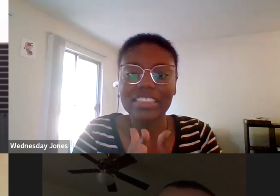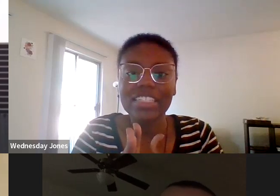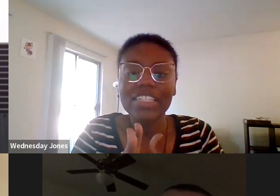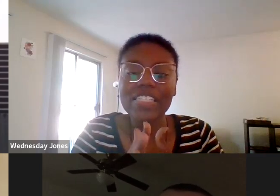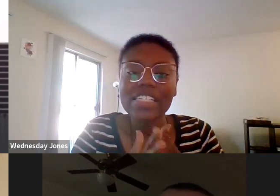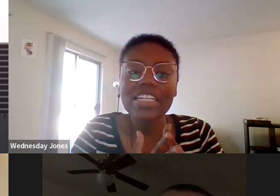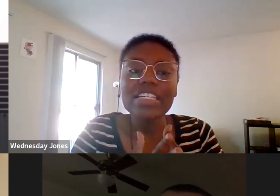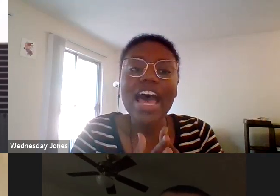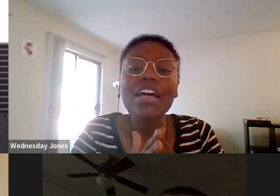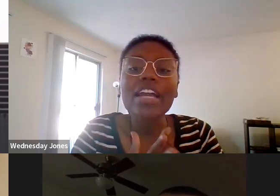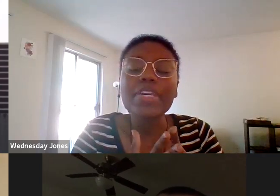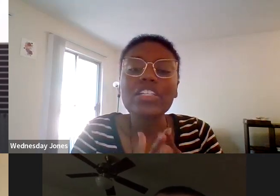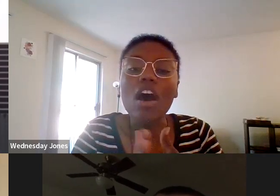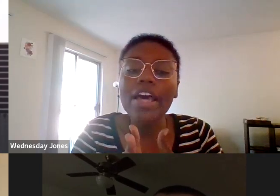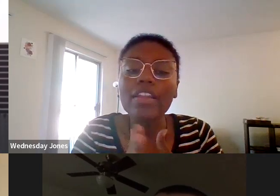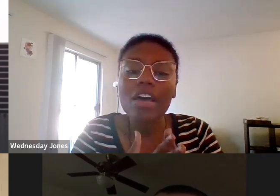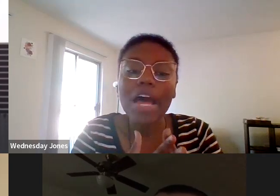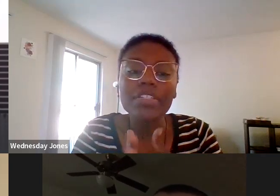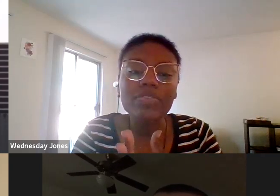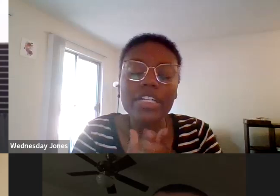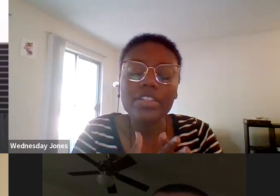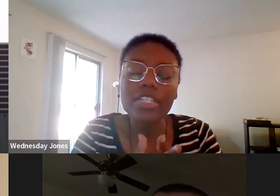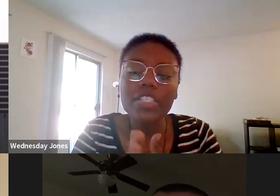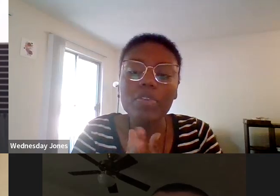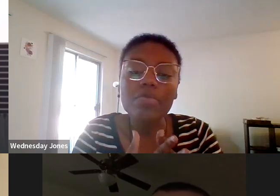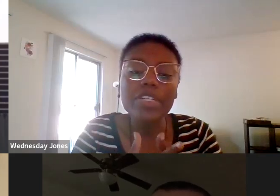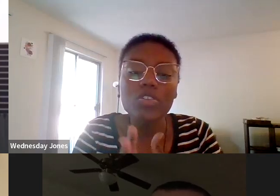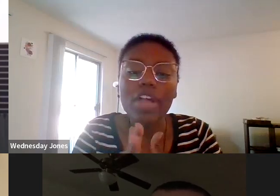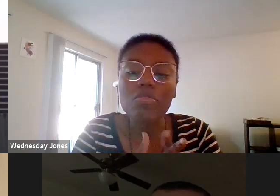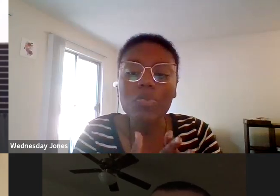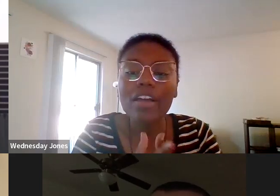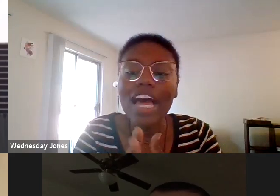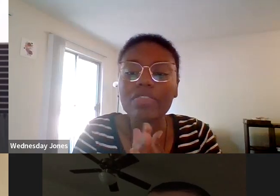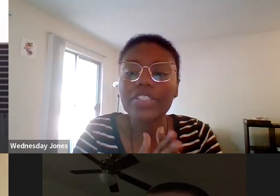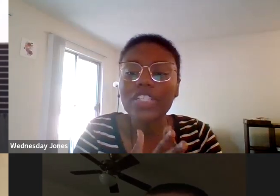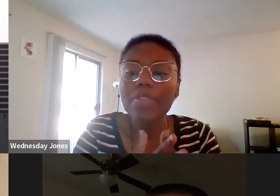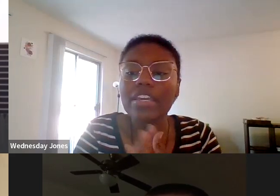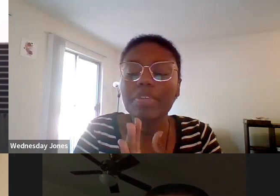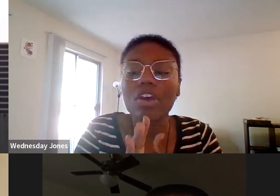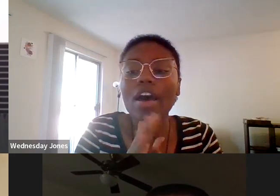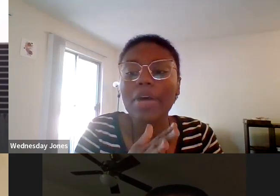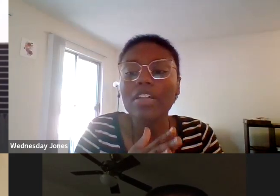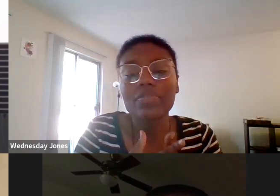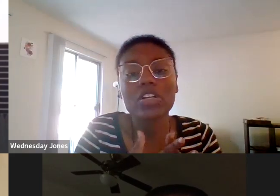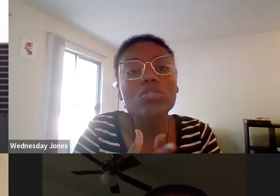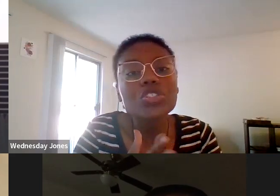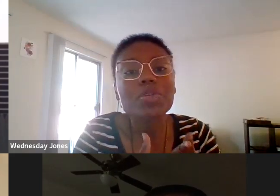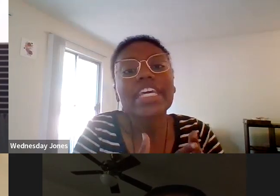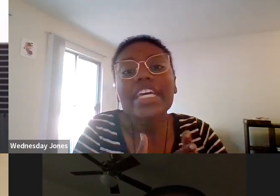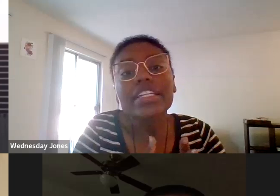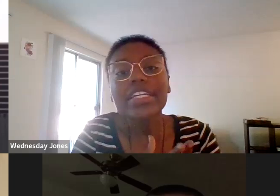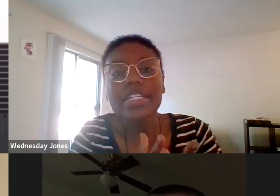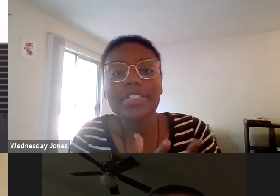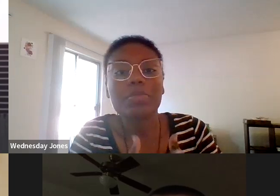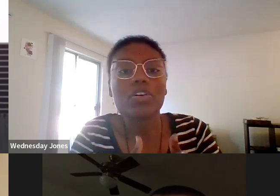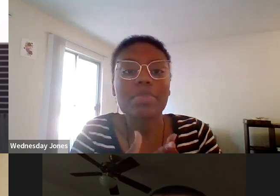disability piece. Yeah, and like being taught like about different like we do like YLF or something, and be taught about like different cultures